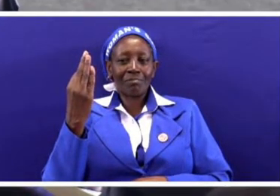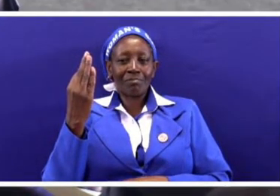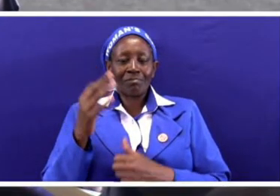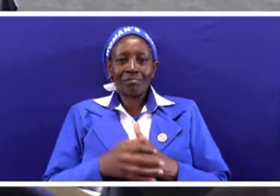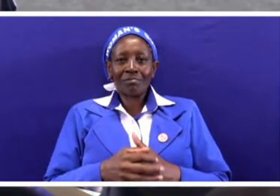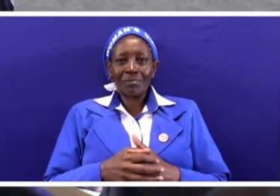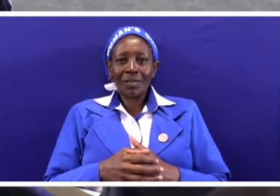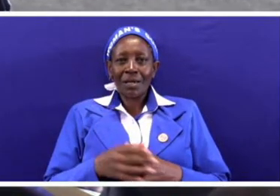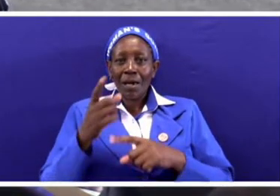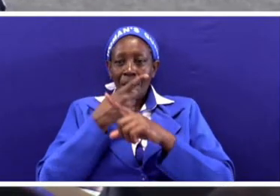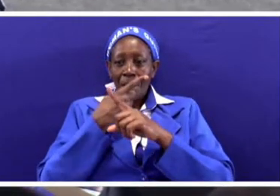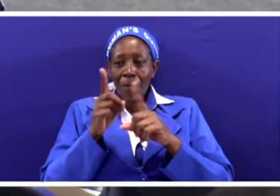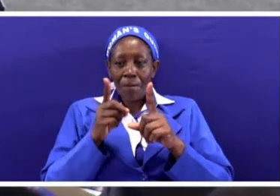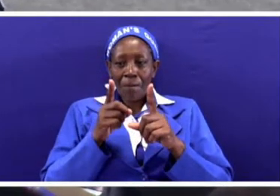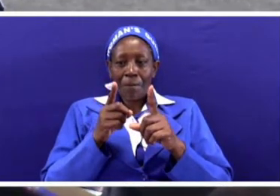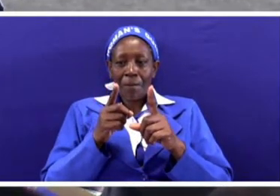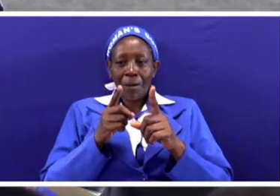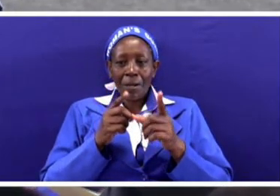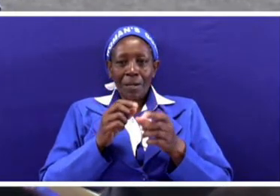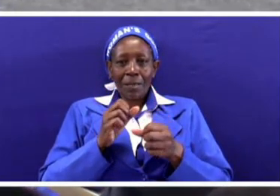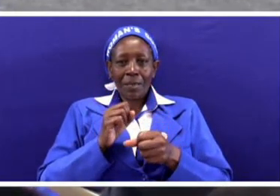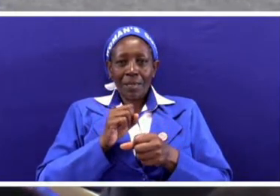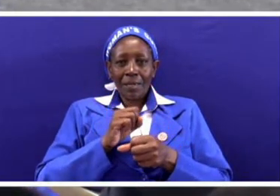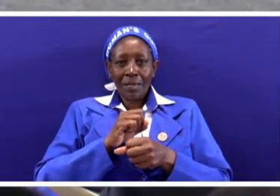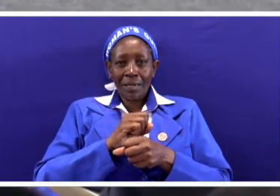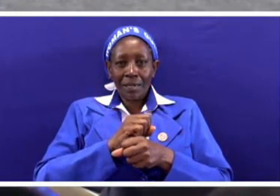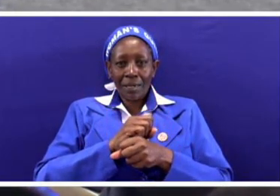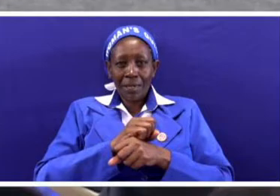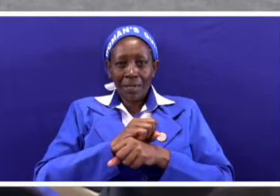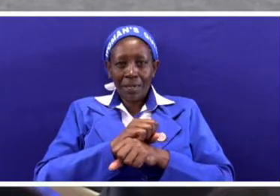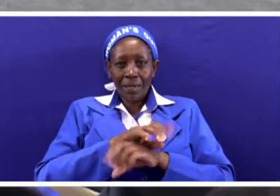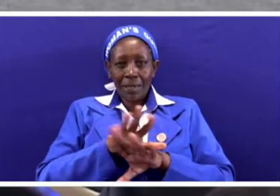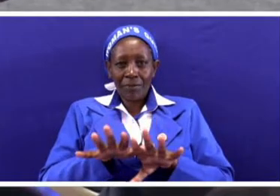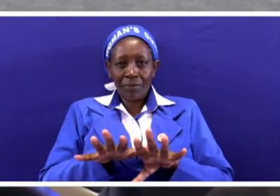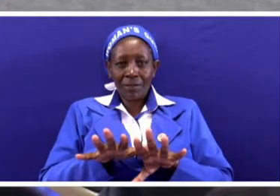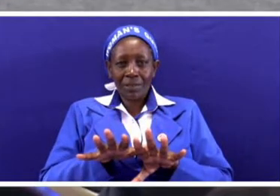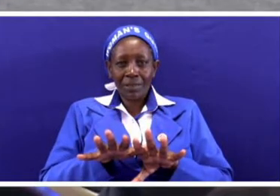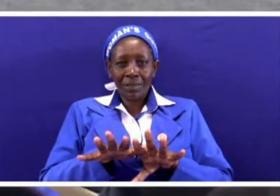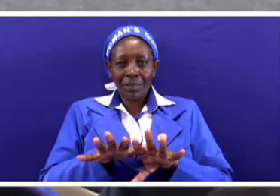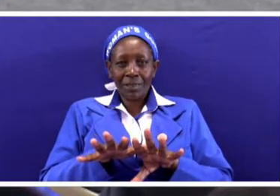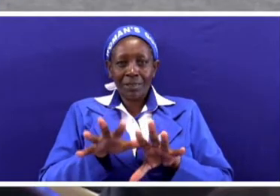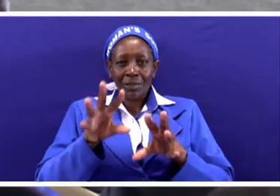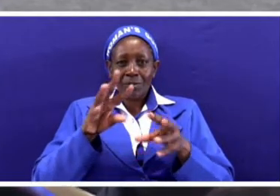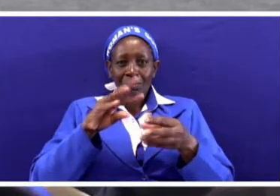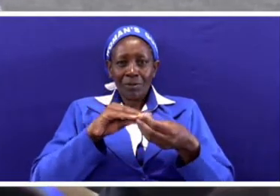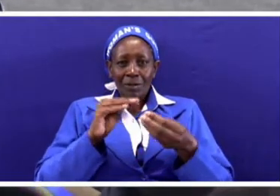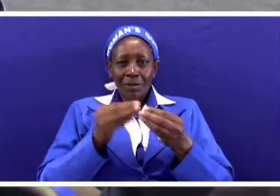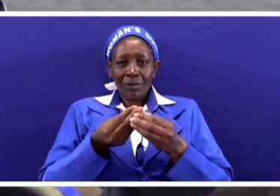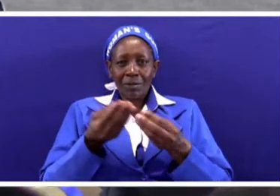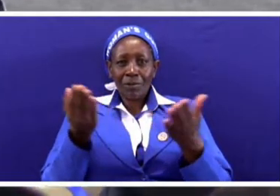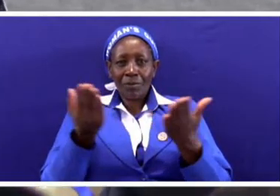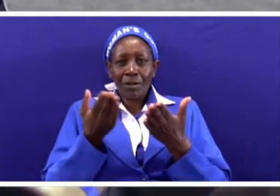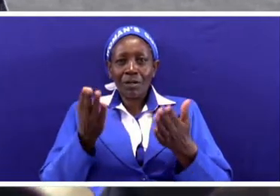but the inference that you are creating where you are at that particular time.